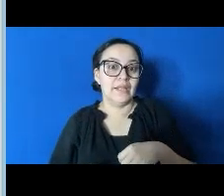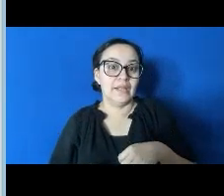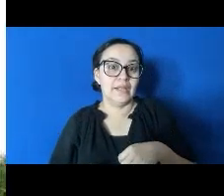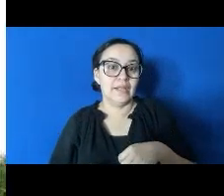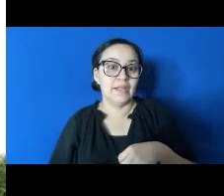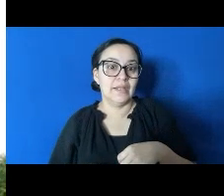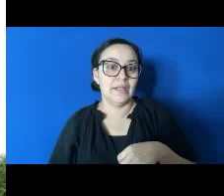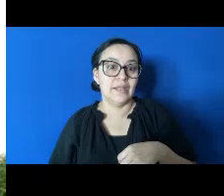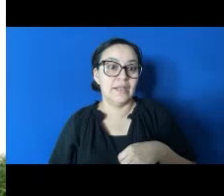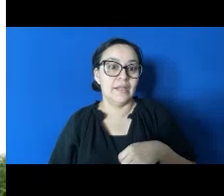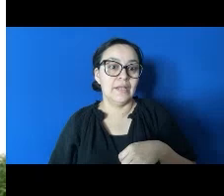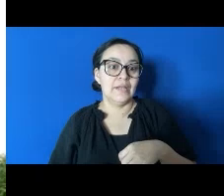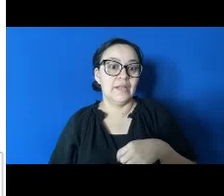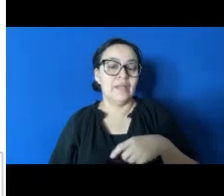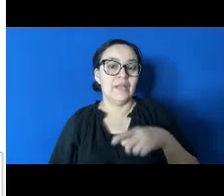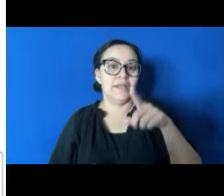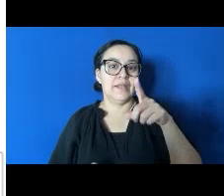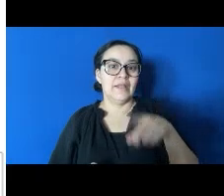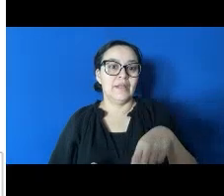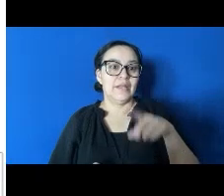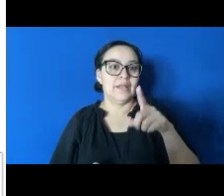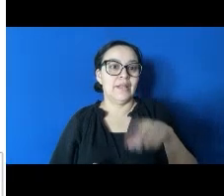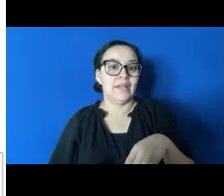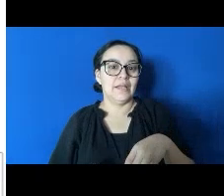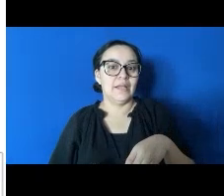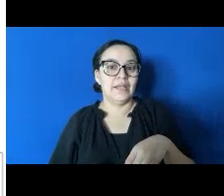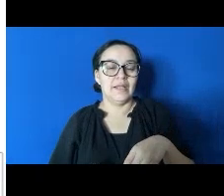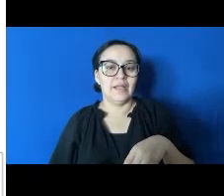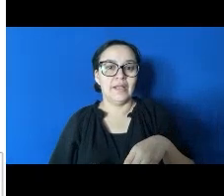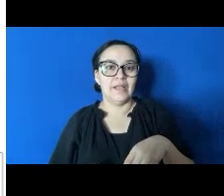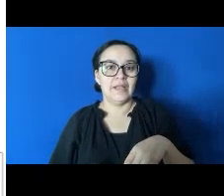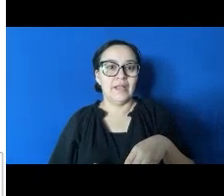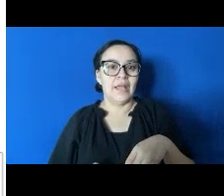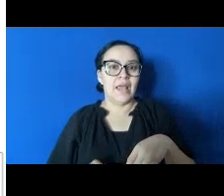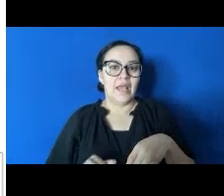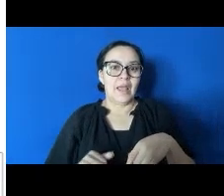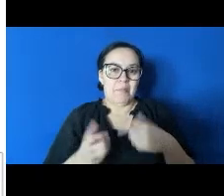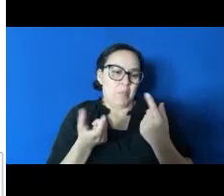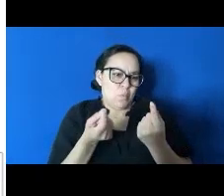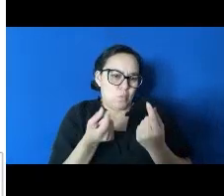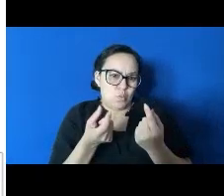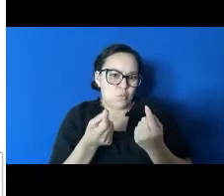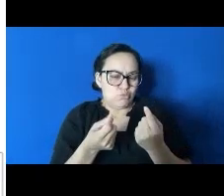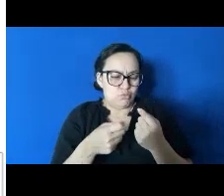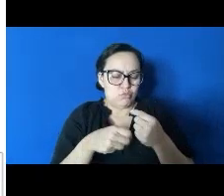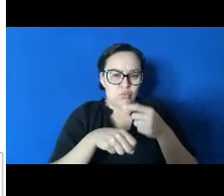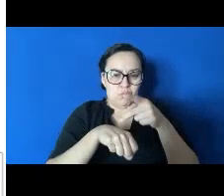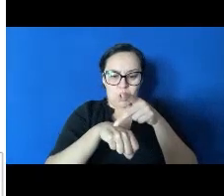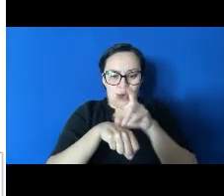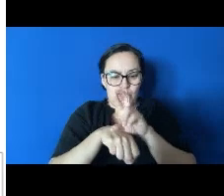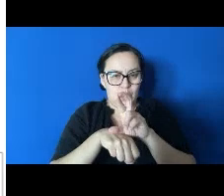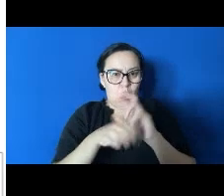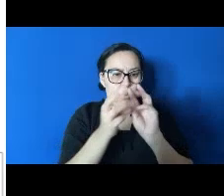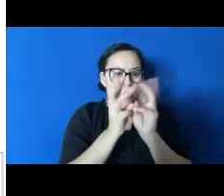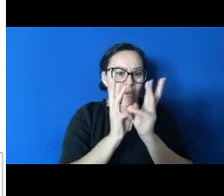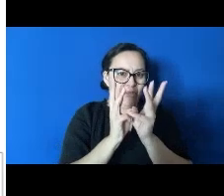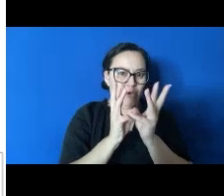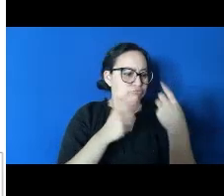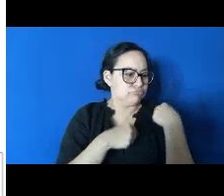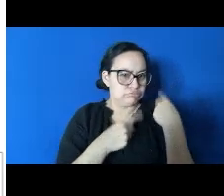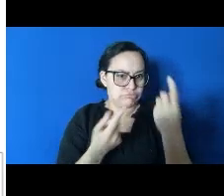emphasize is basically where do we get those the climatic normals for